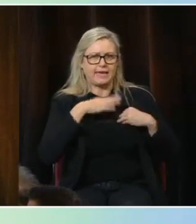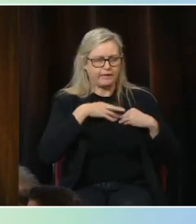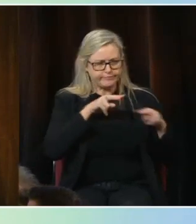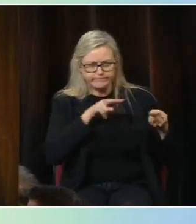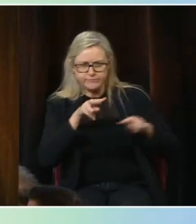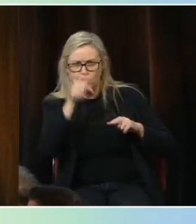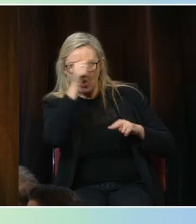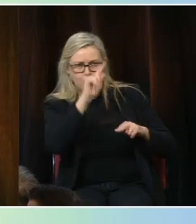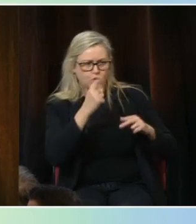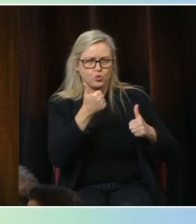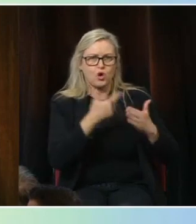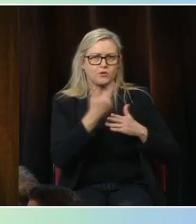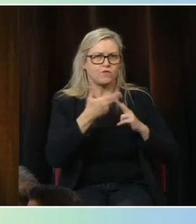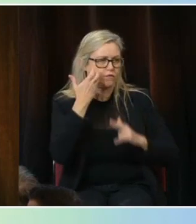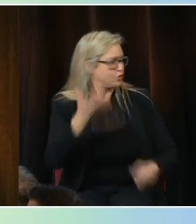ahead